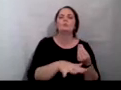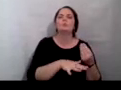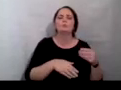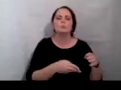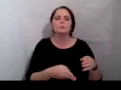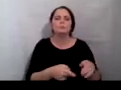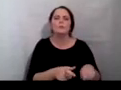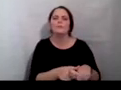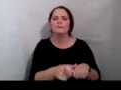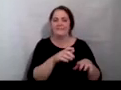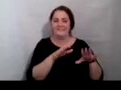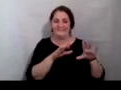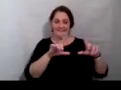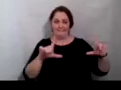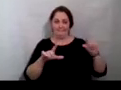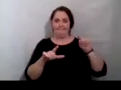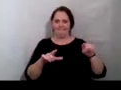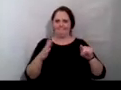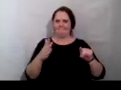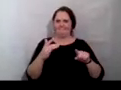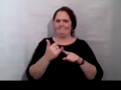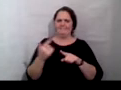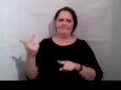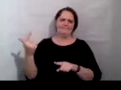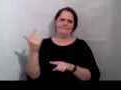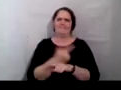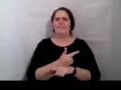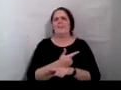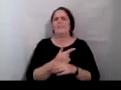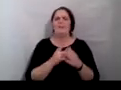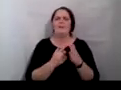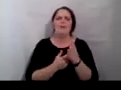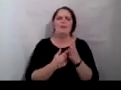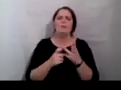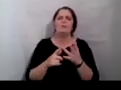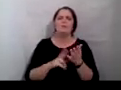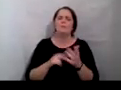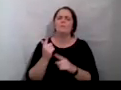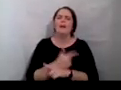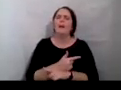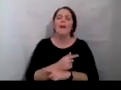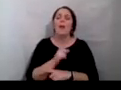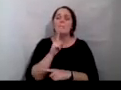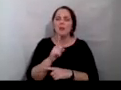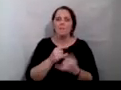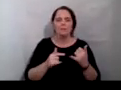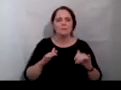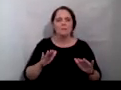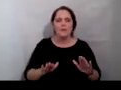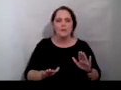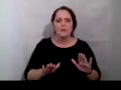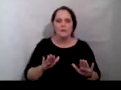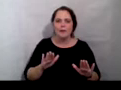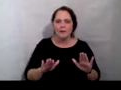showing you where the Narran Lakes are. So obviously a long way from Arakoon, but with